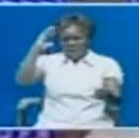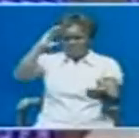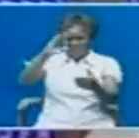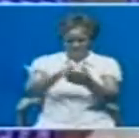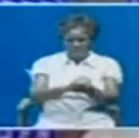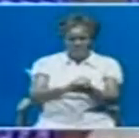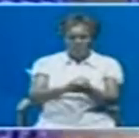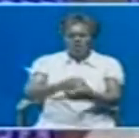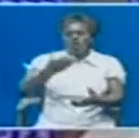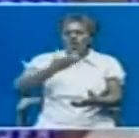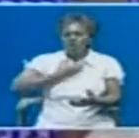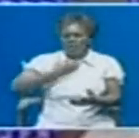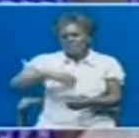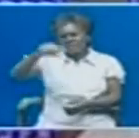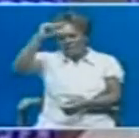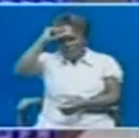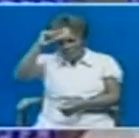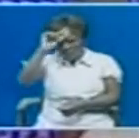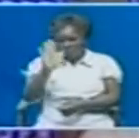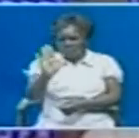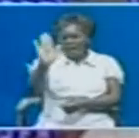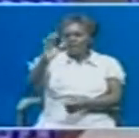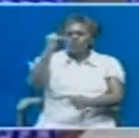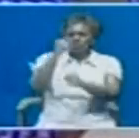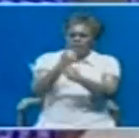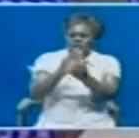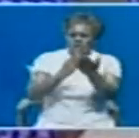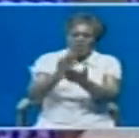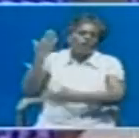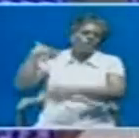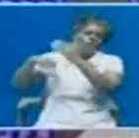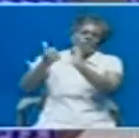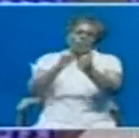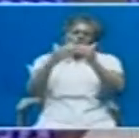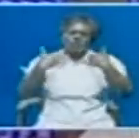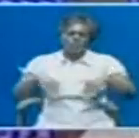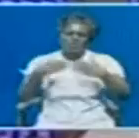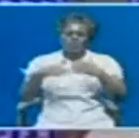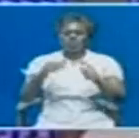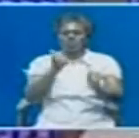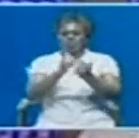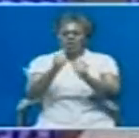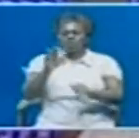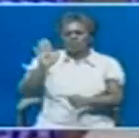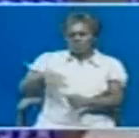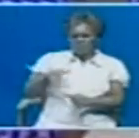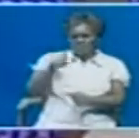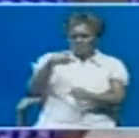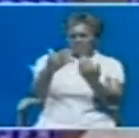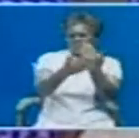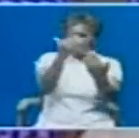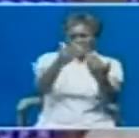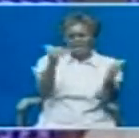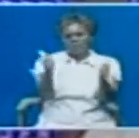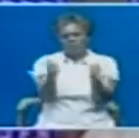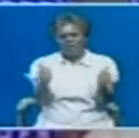it's the onus is on the government to make sure that their former sportsmen and sportswomen are taken care of. I